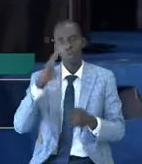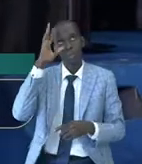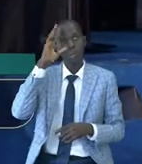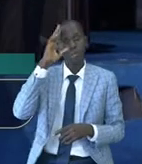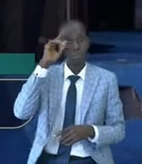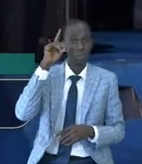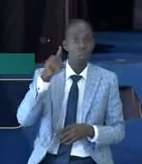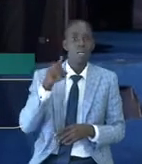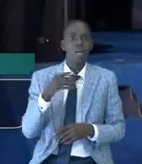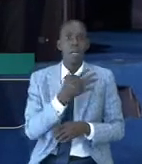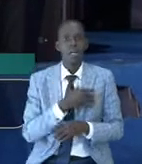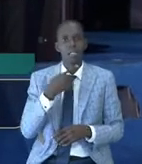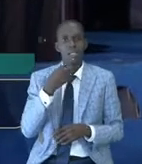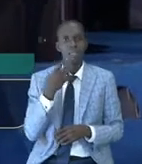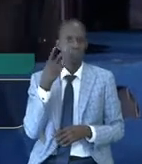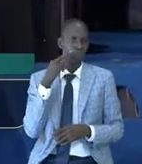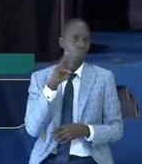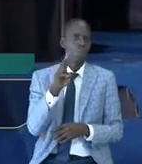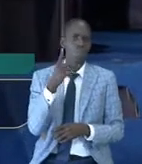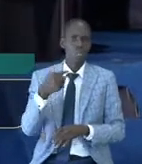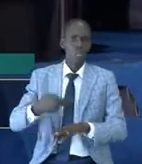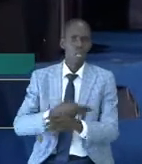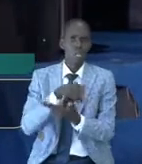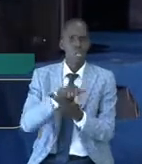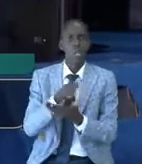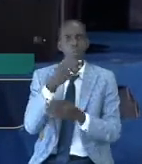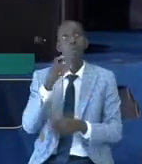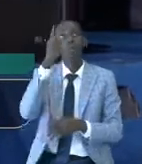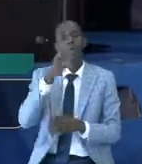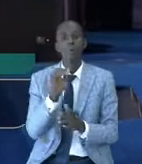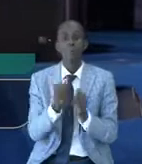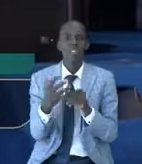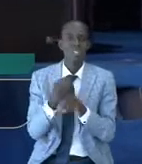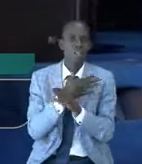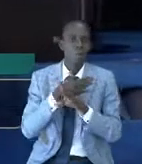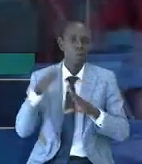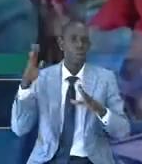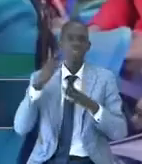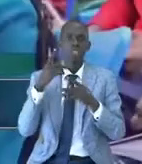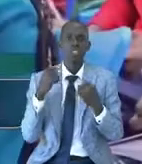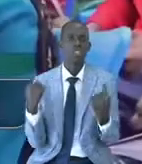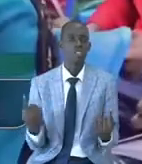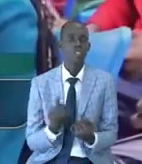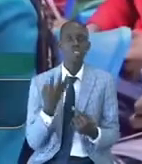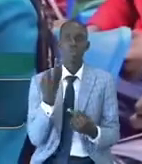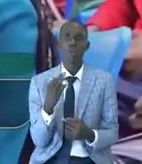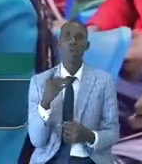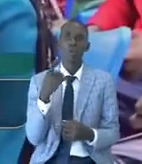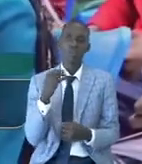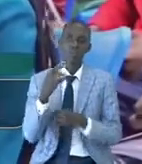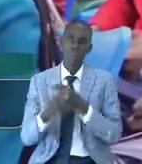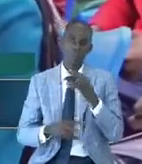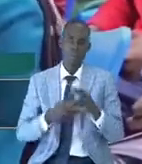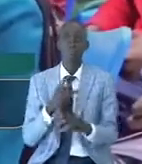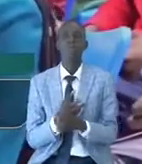says, behold the Lamb of God, which taketh away the sin of